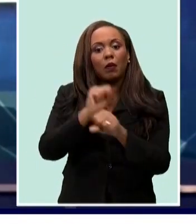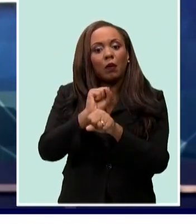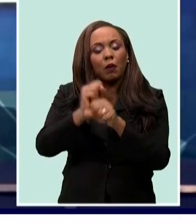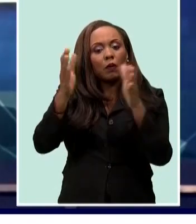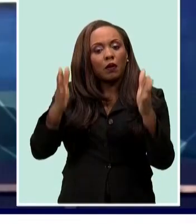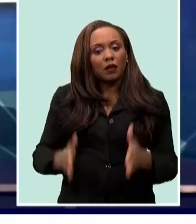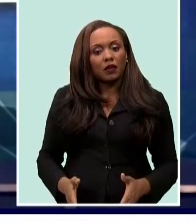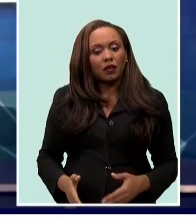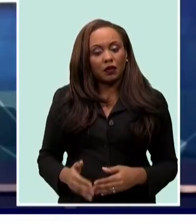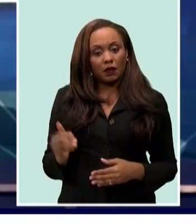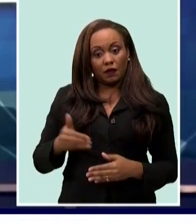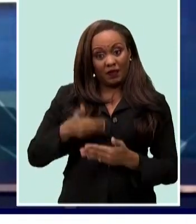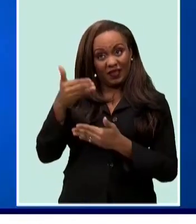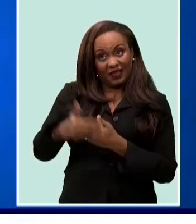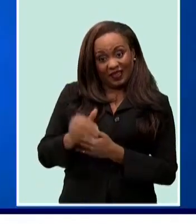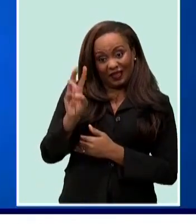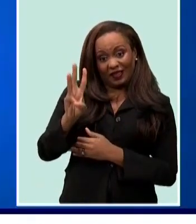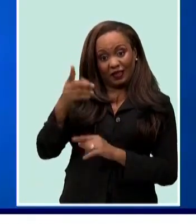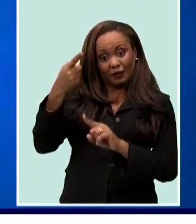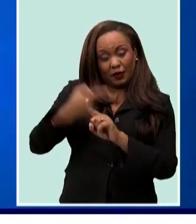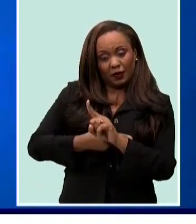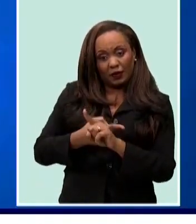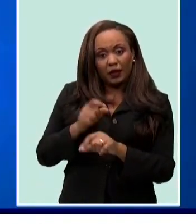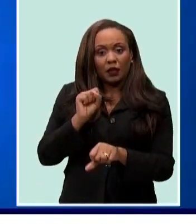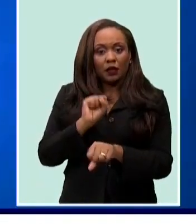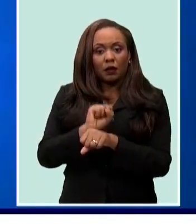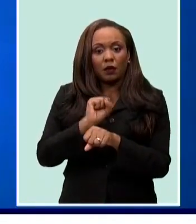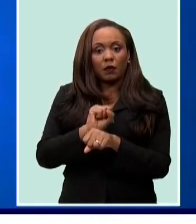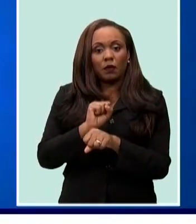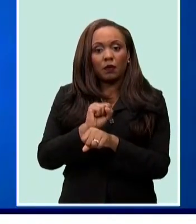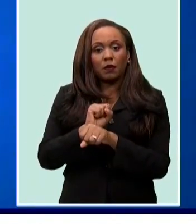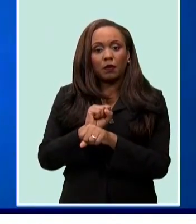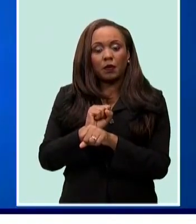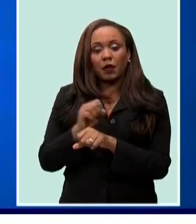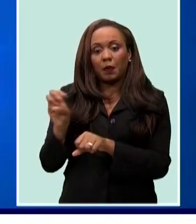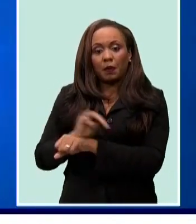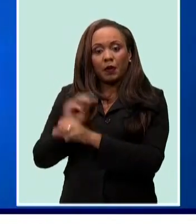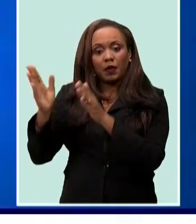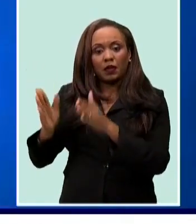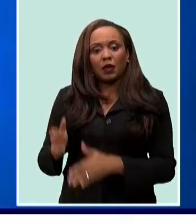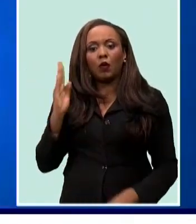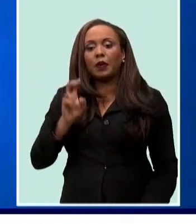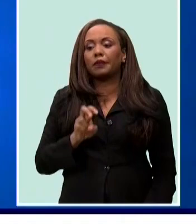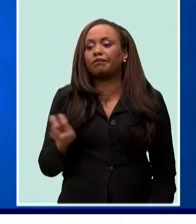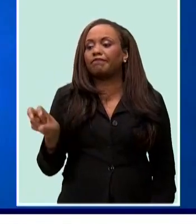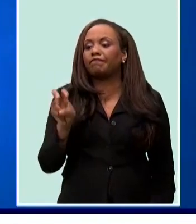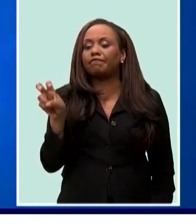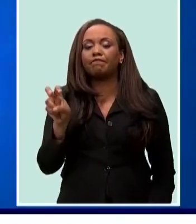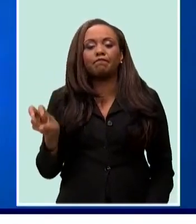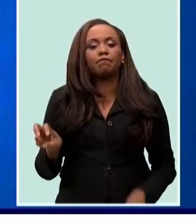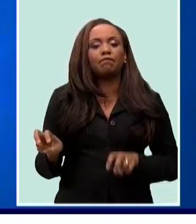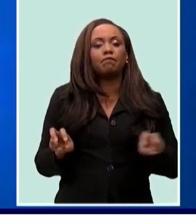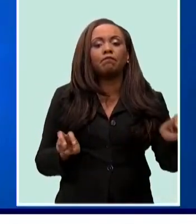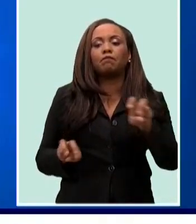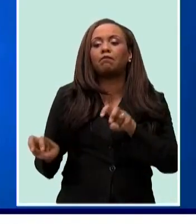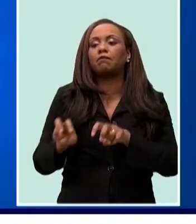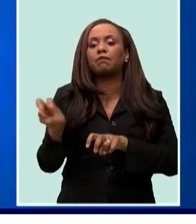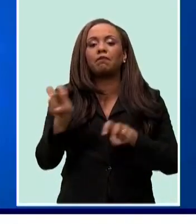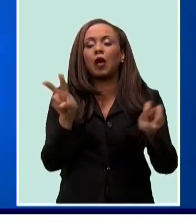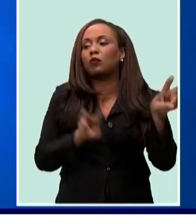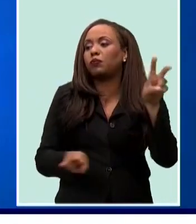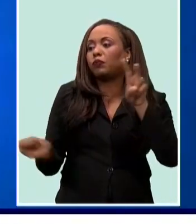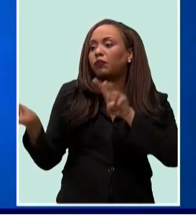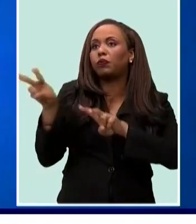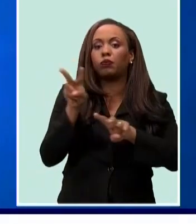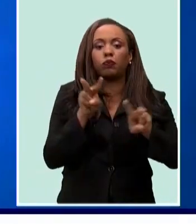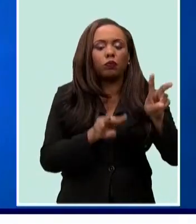in Barbados. Over the next 6 months, Labour Minister Colin Jordan and several ministry officials will be touring businesses across the island. Today,